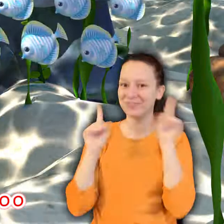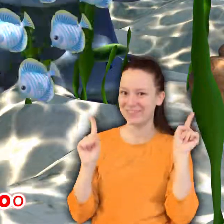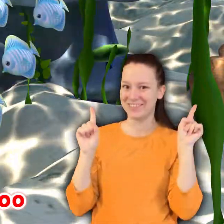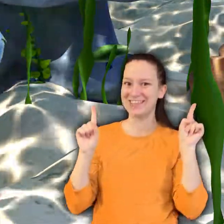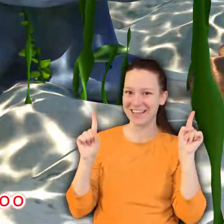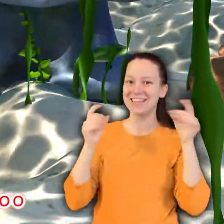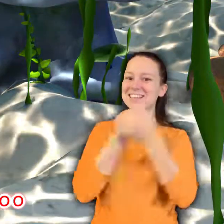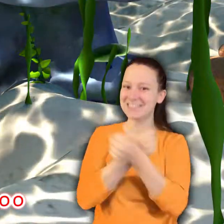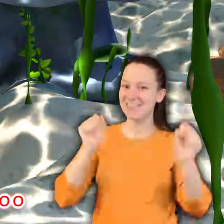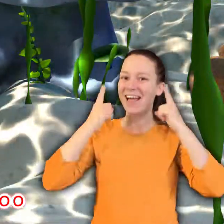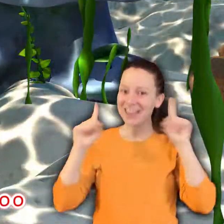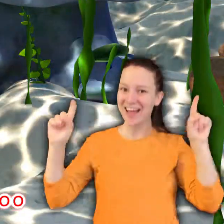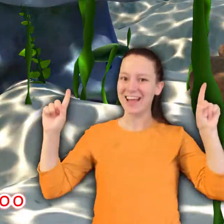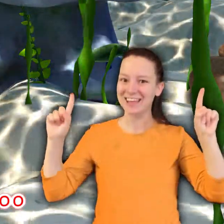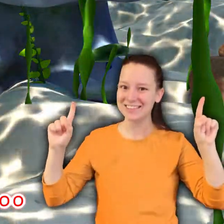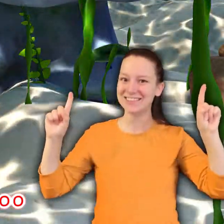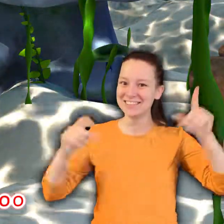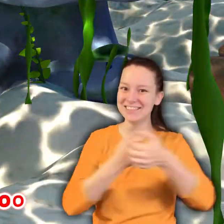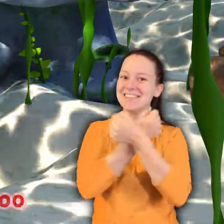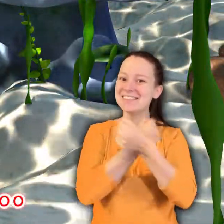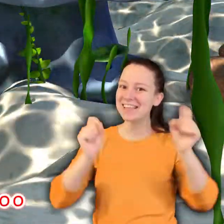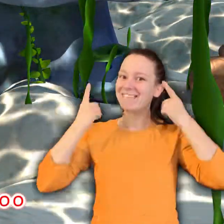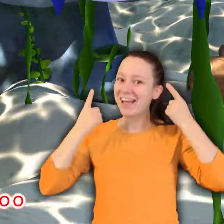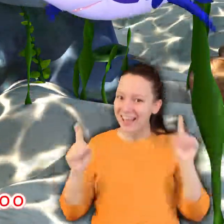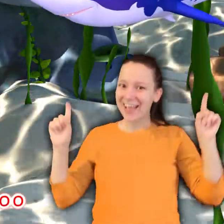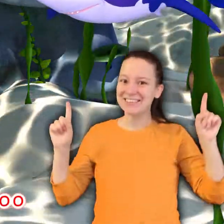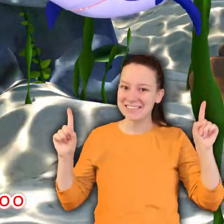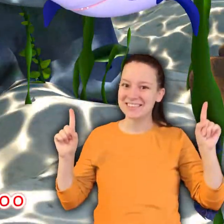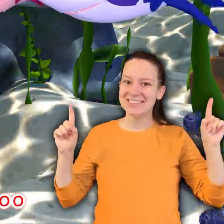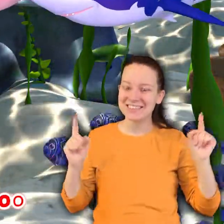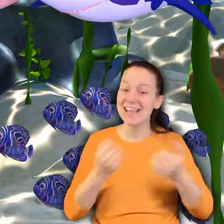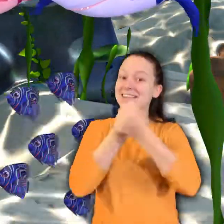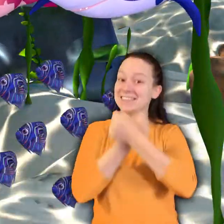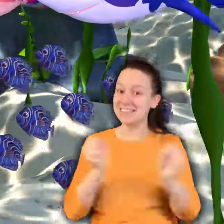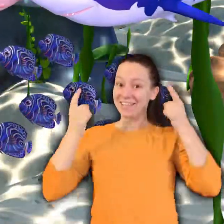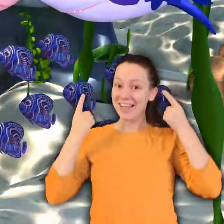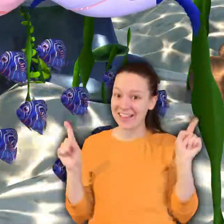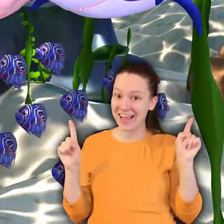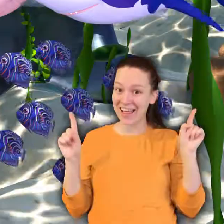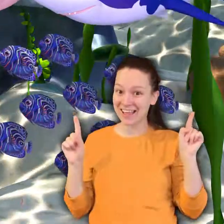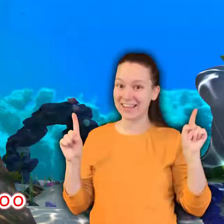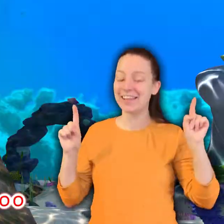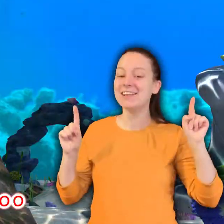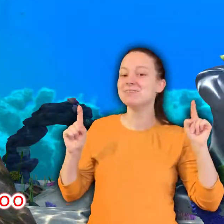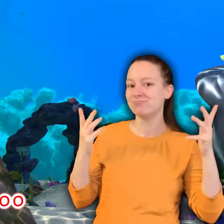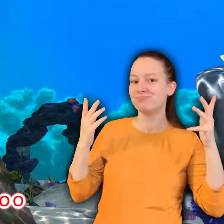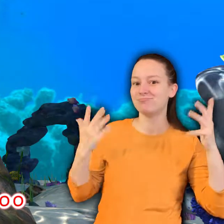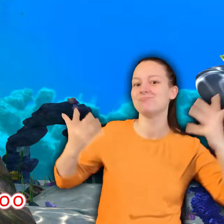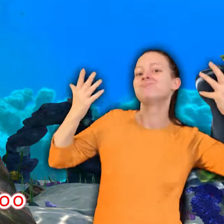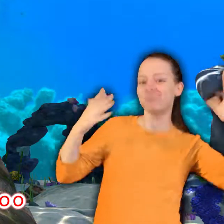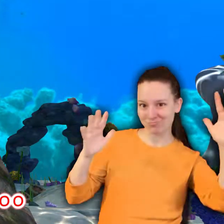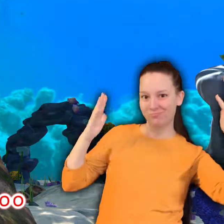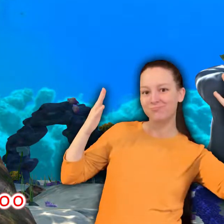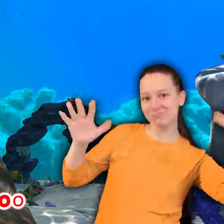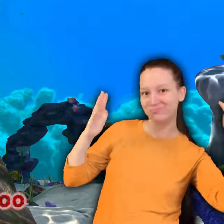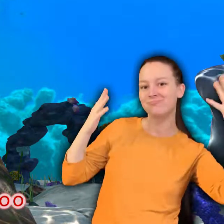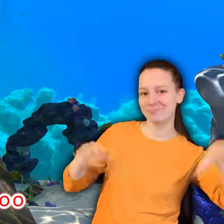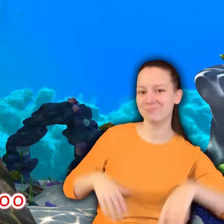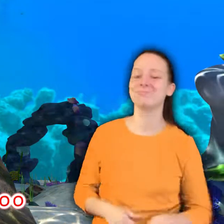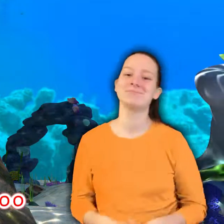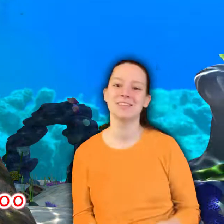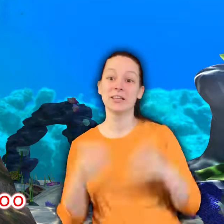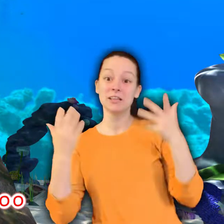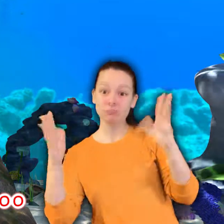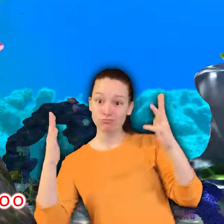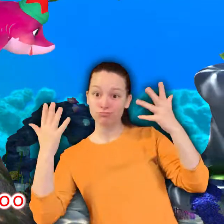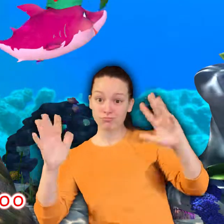last. Safe at last. Safe at last. Safe at last. It's the end.